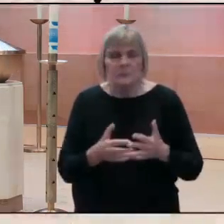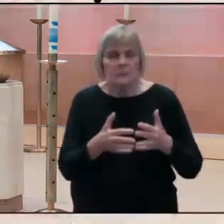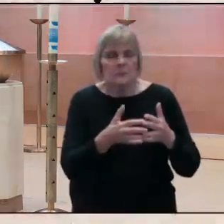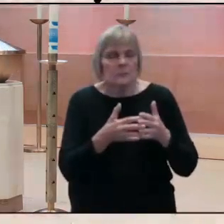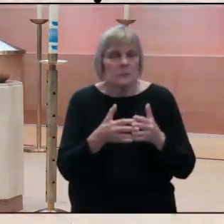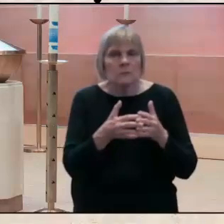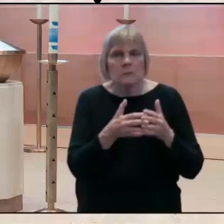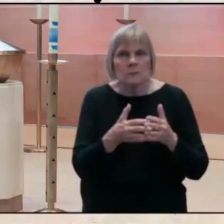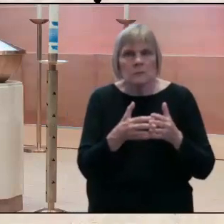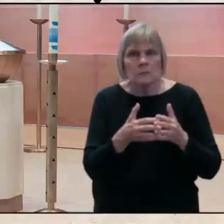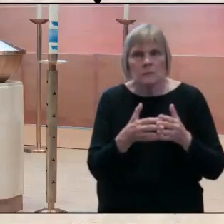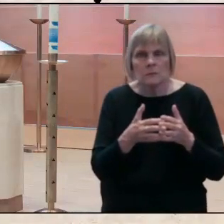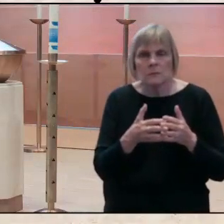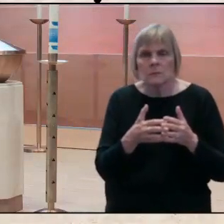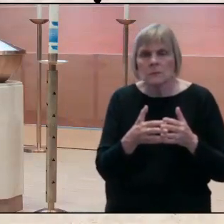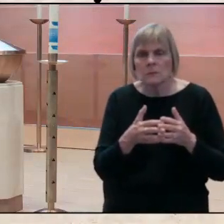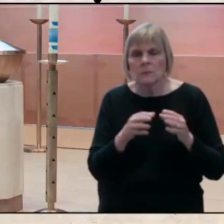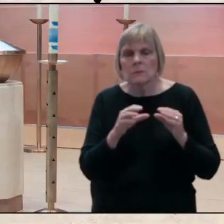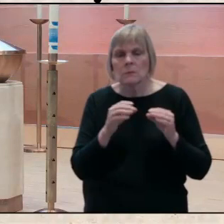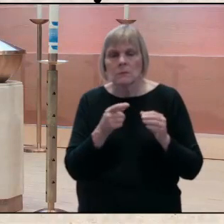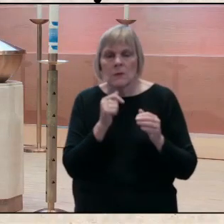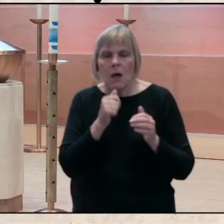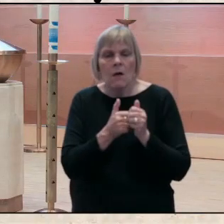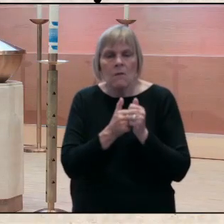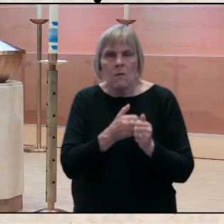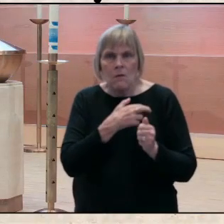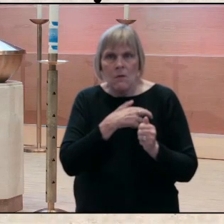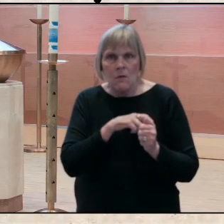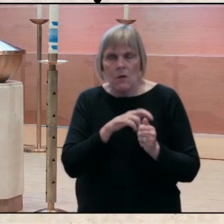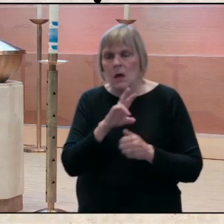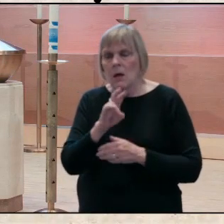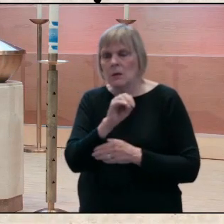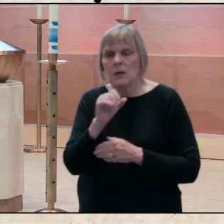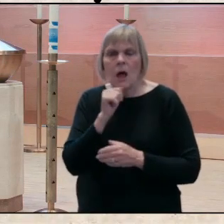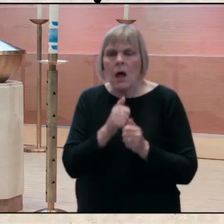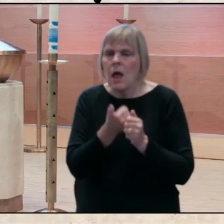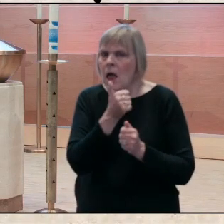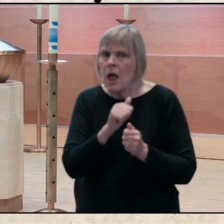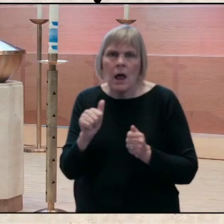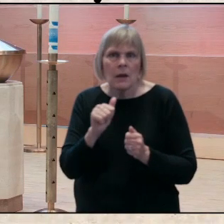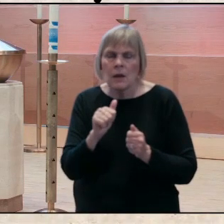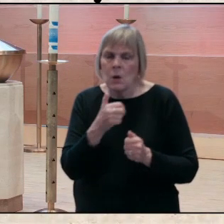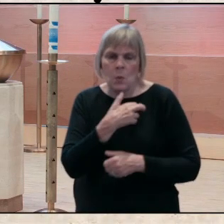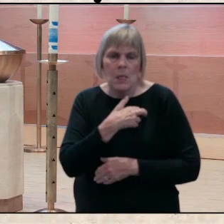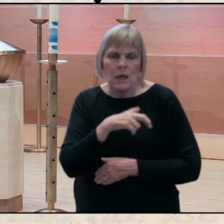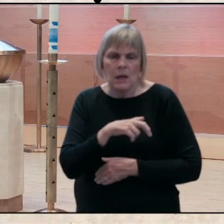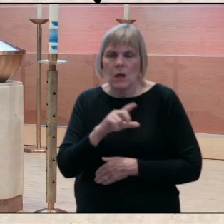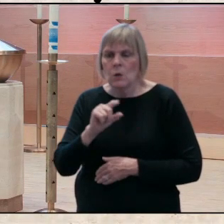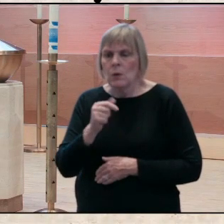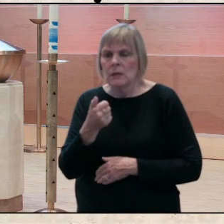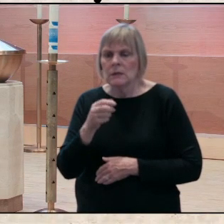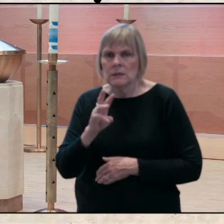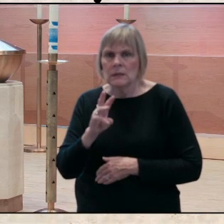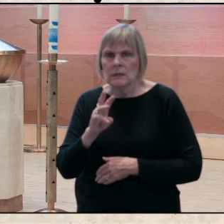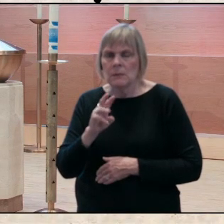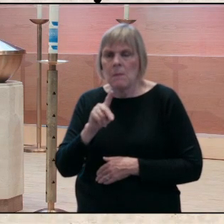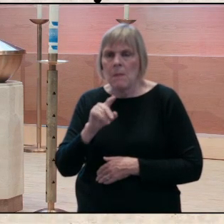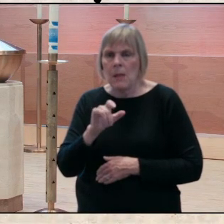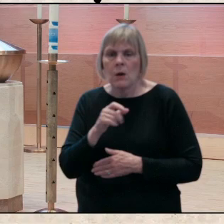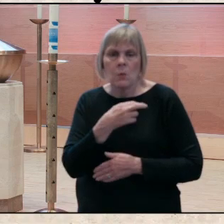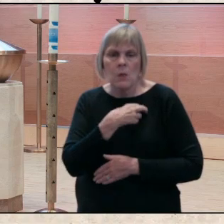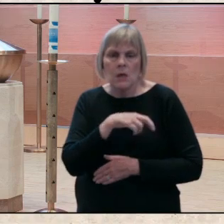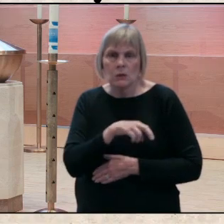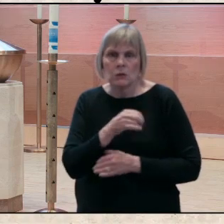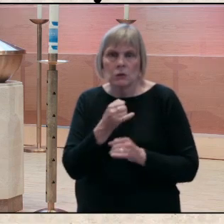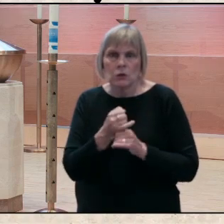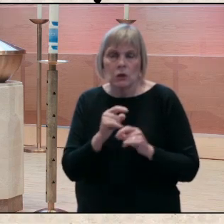"American secularism is on the rise. 24% of Americans don't affiliate with any religion, according to a 2016 Public Religion Research